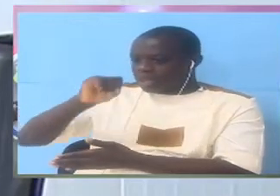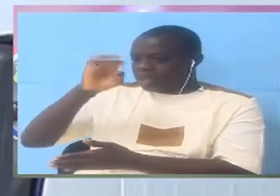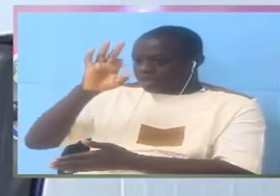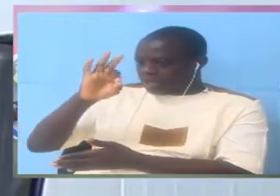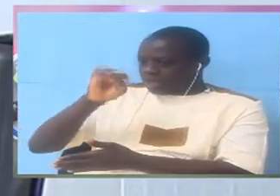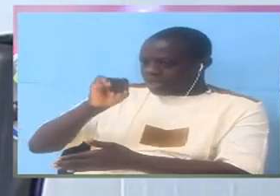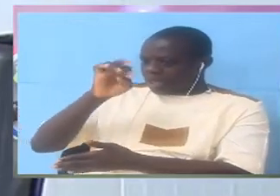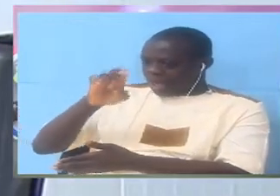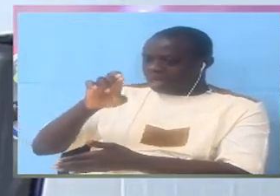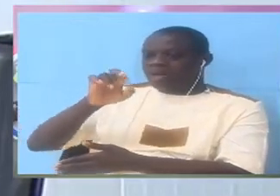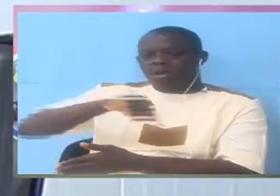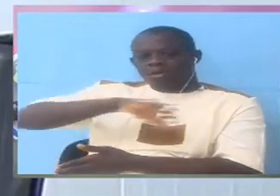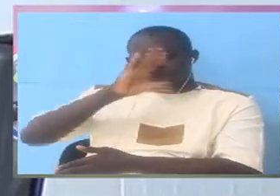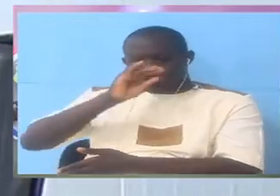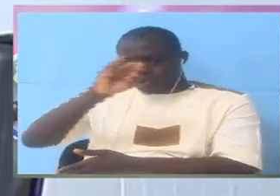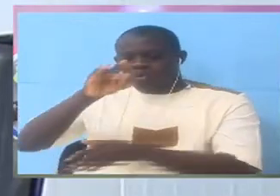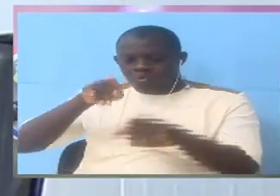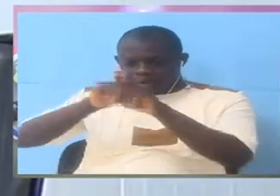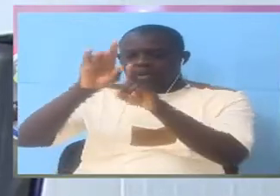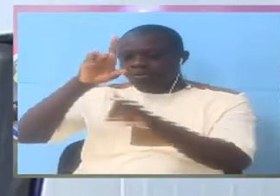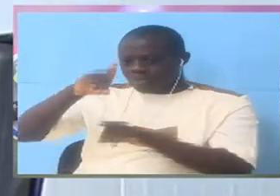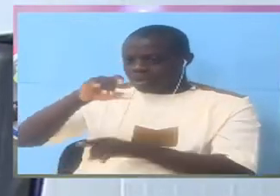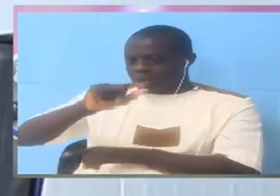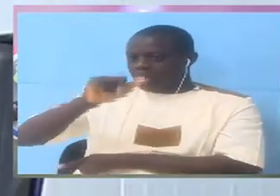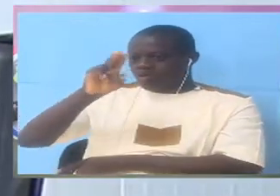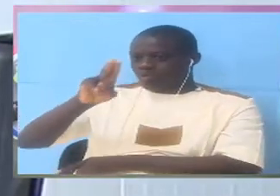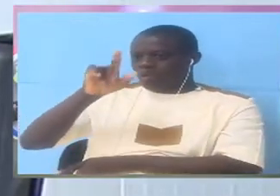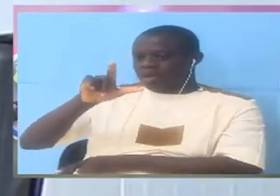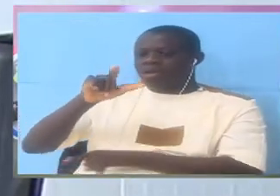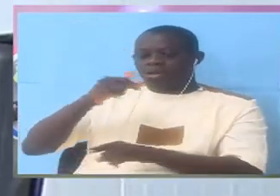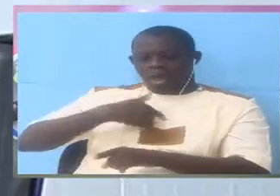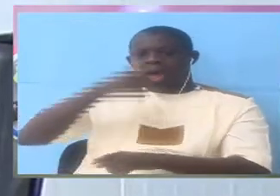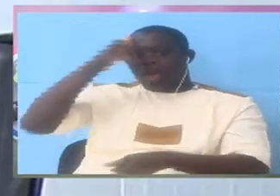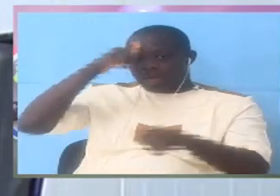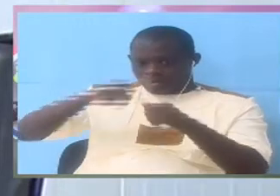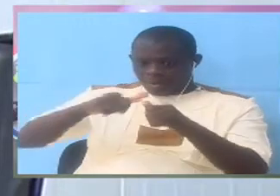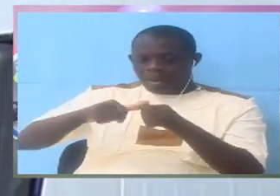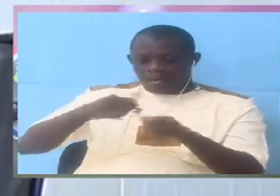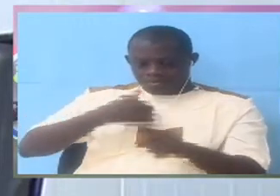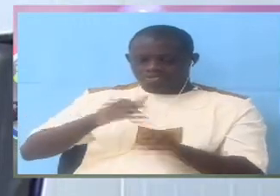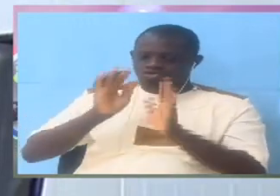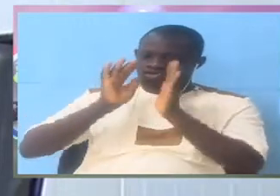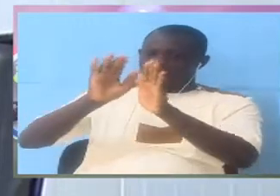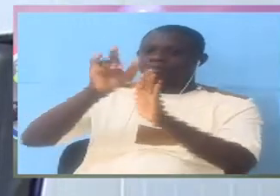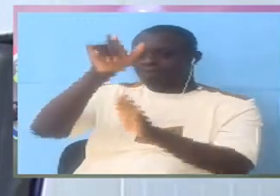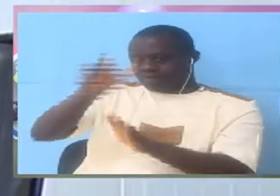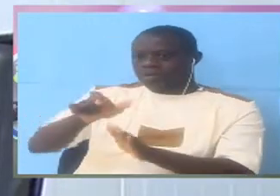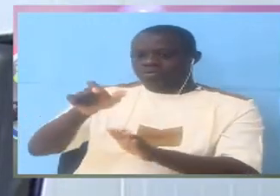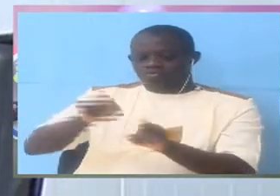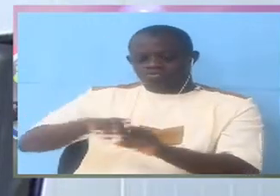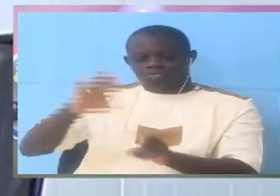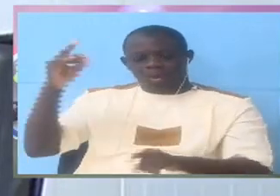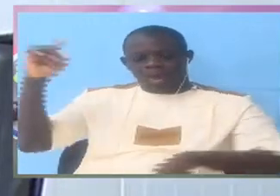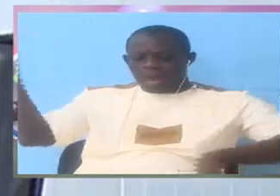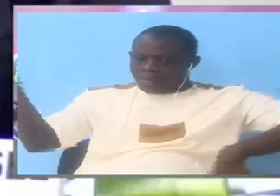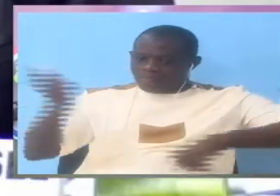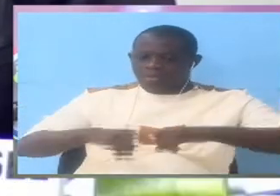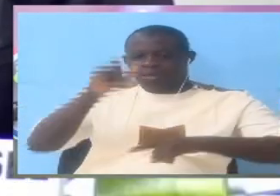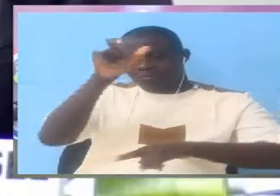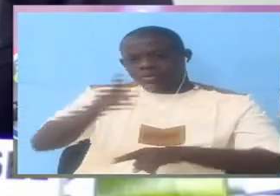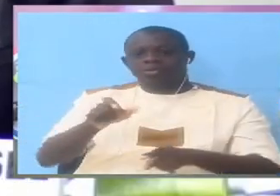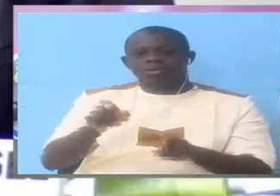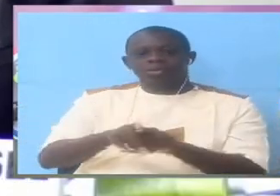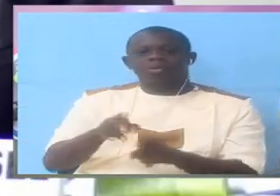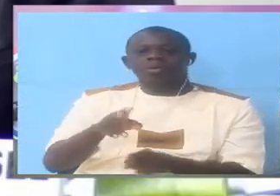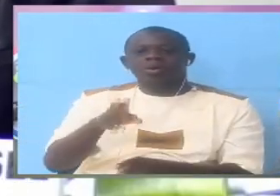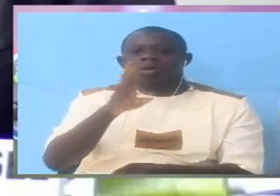Mr. Counsel, I could recall, I stopped him from beating somebody. I should be beating somebody. Definitely, I would not have stopped him. Who did you stop